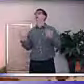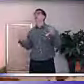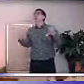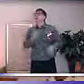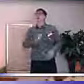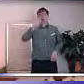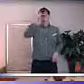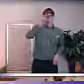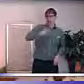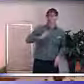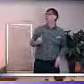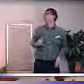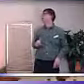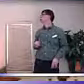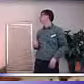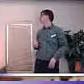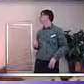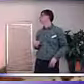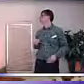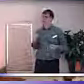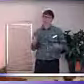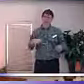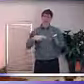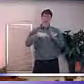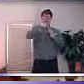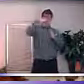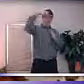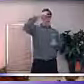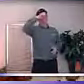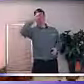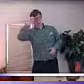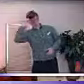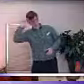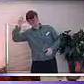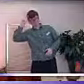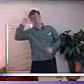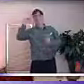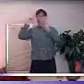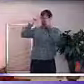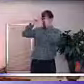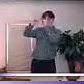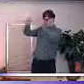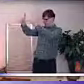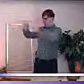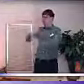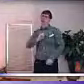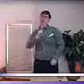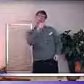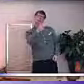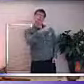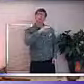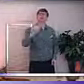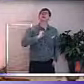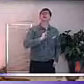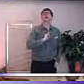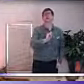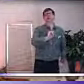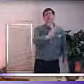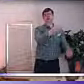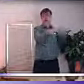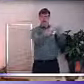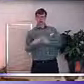realized was a new understanding, a new perspective. that you and I have been given